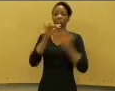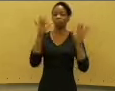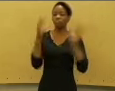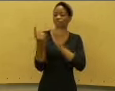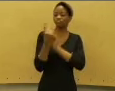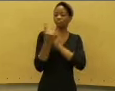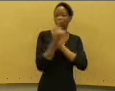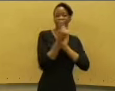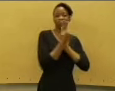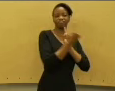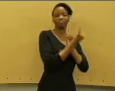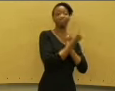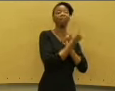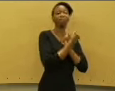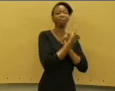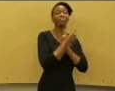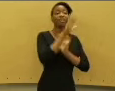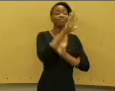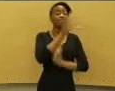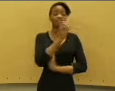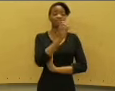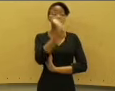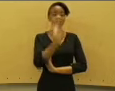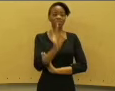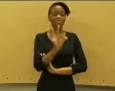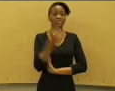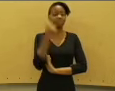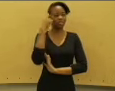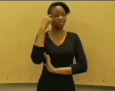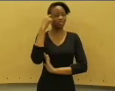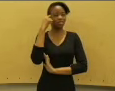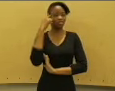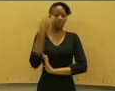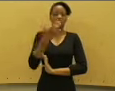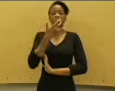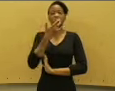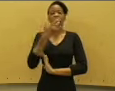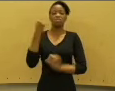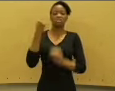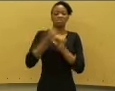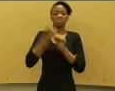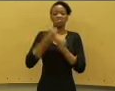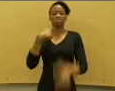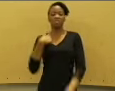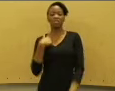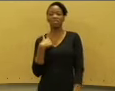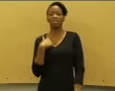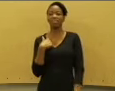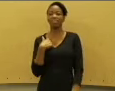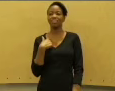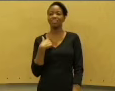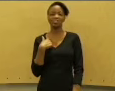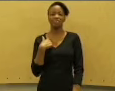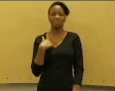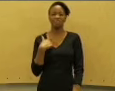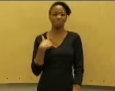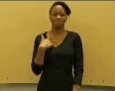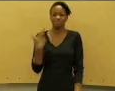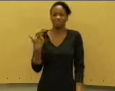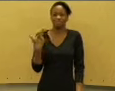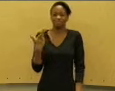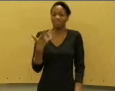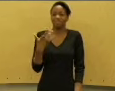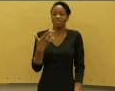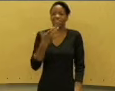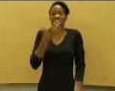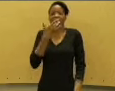50% of the time is people thinking they're doing me a favor. I've had to actually put it on my Tinder bio that you're not doing me a favor by being here. I have